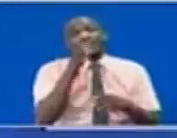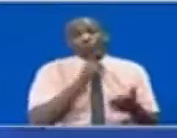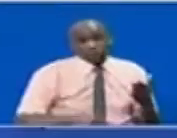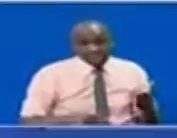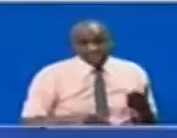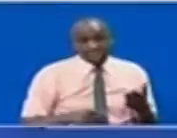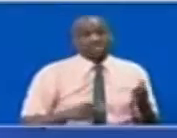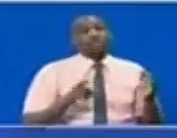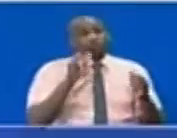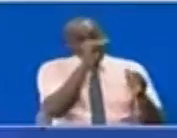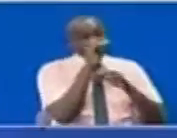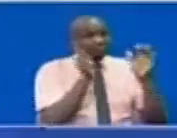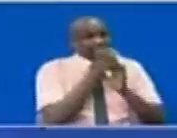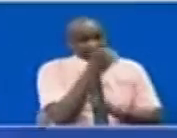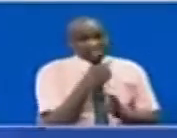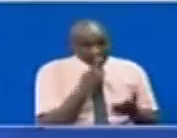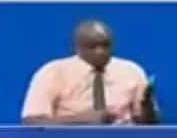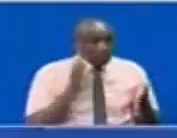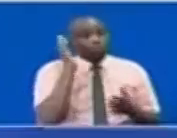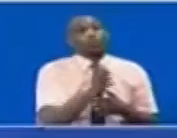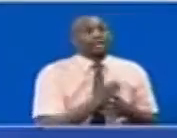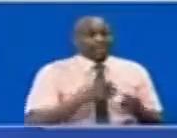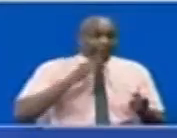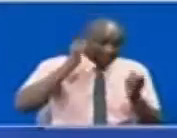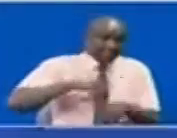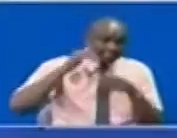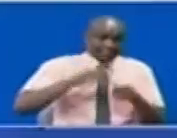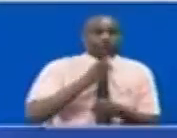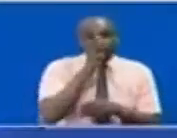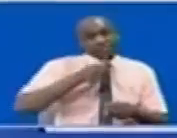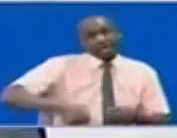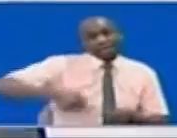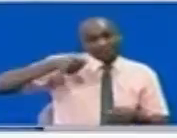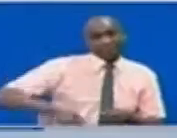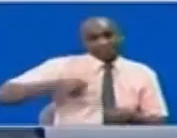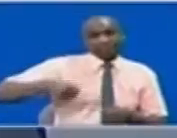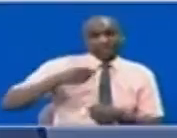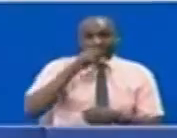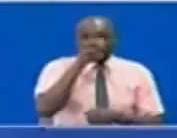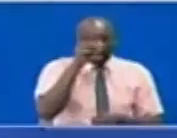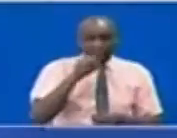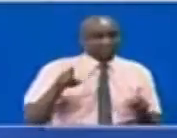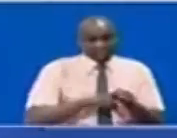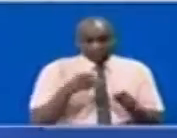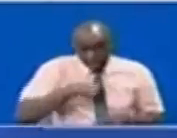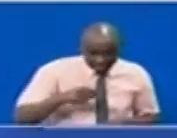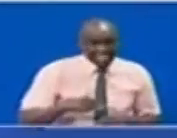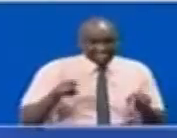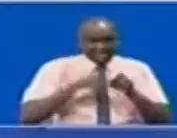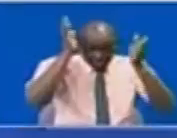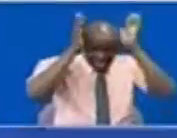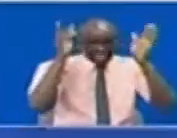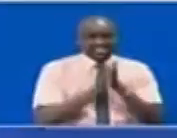ask the ministry, they tell us they are going to dig some water pans for us, as if we are donkeys, as if we are